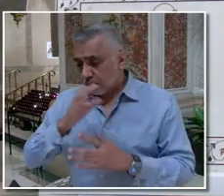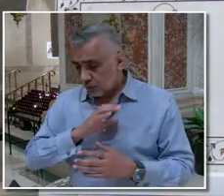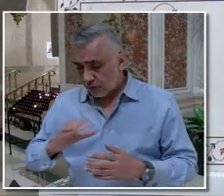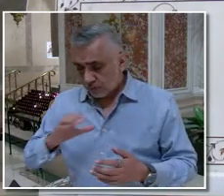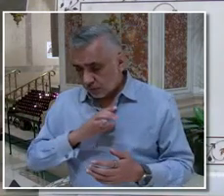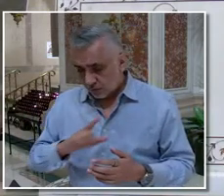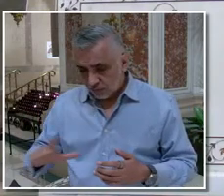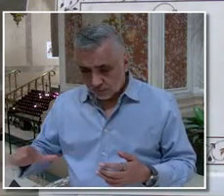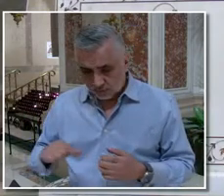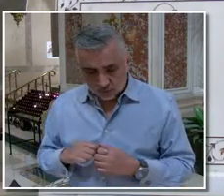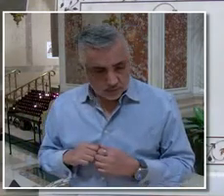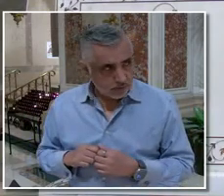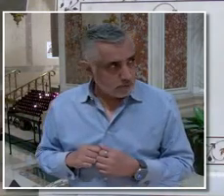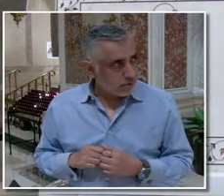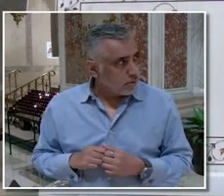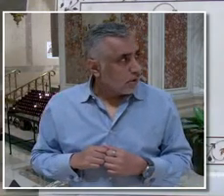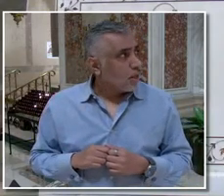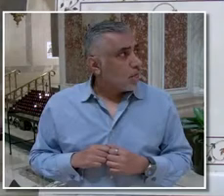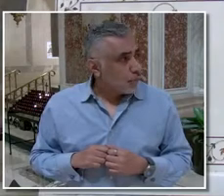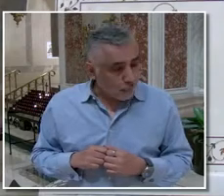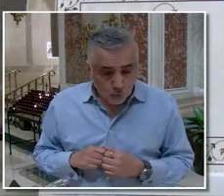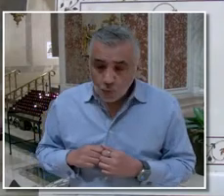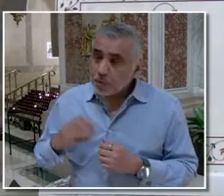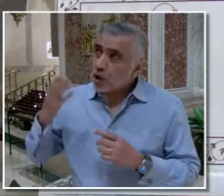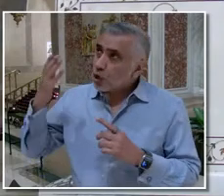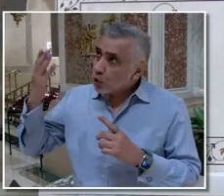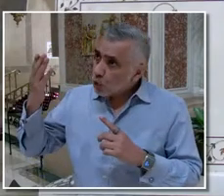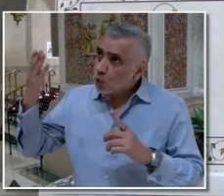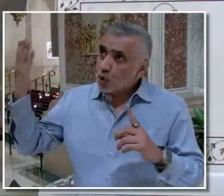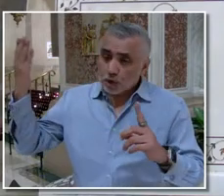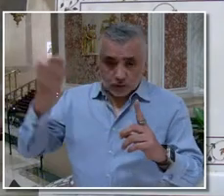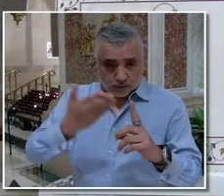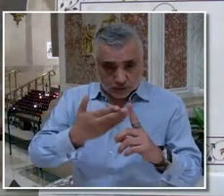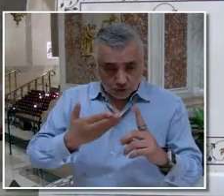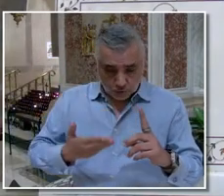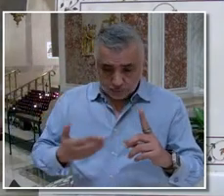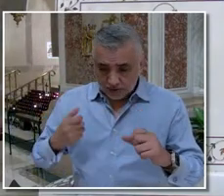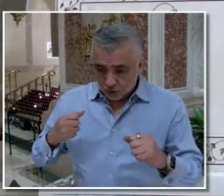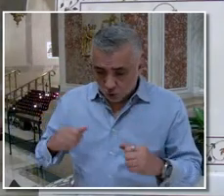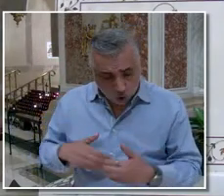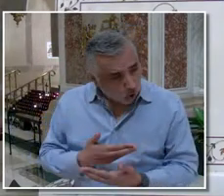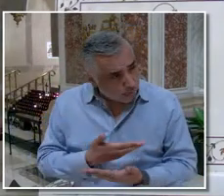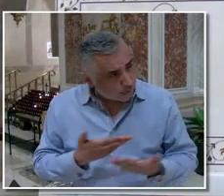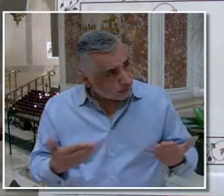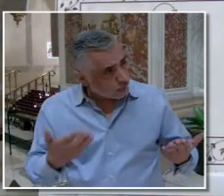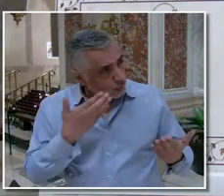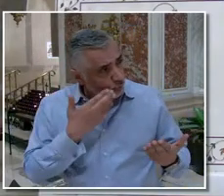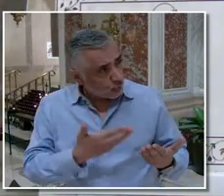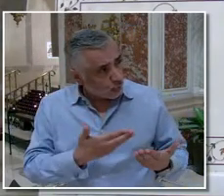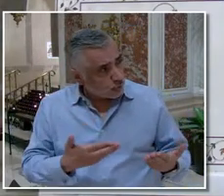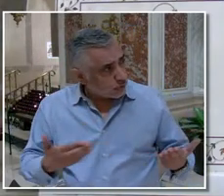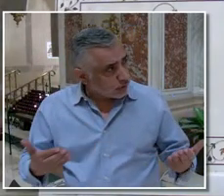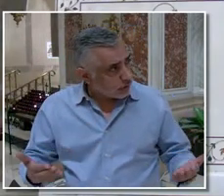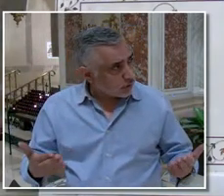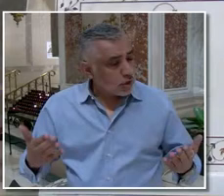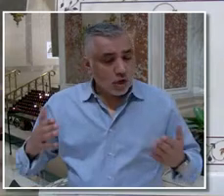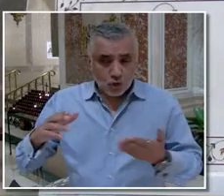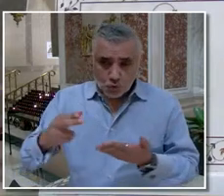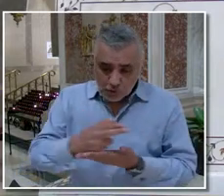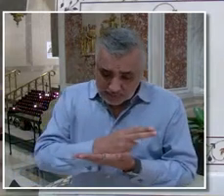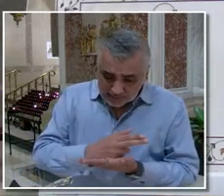Lord. Through whom you continue to make all these good things, O Lord, you sanctify